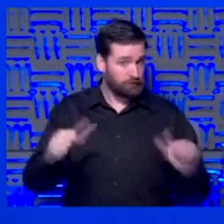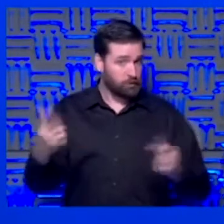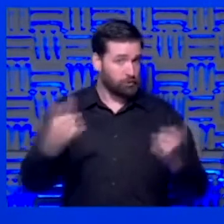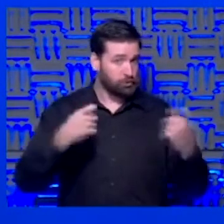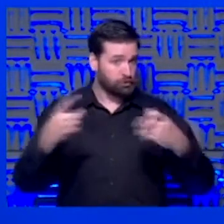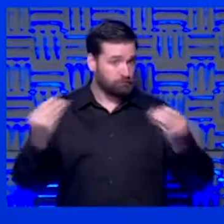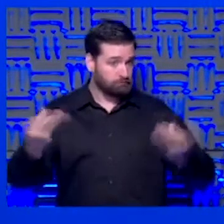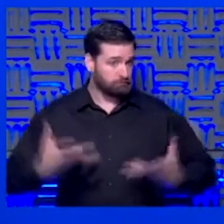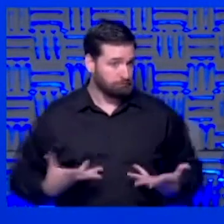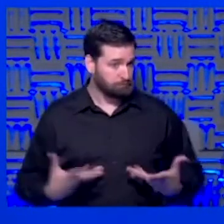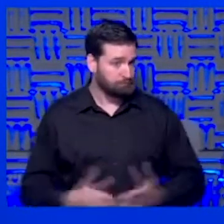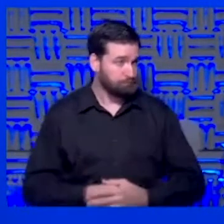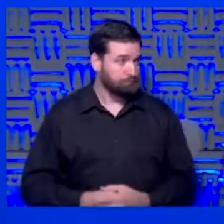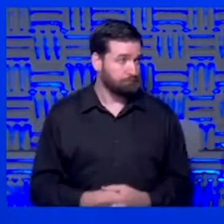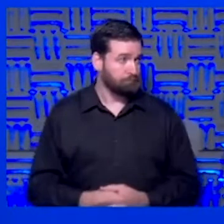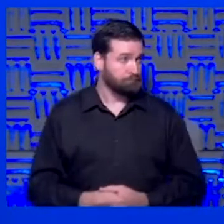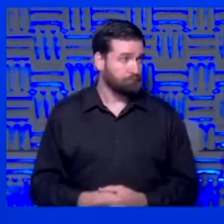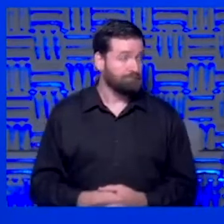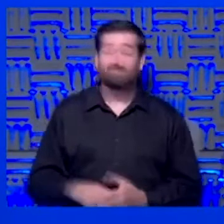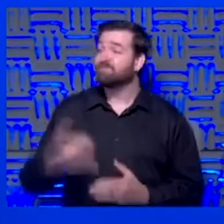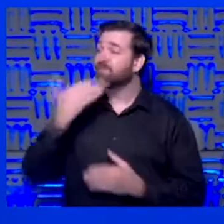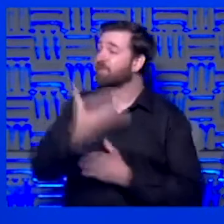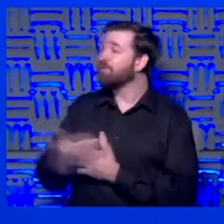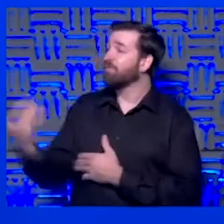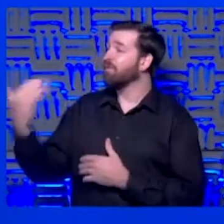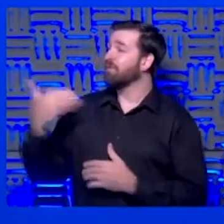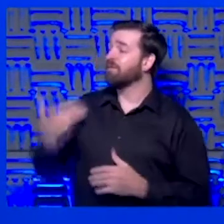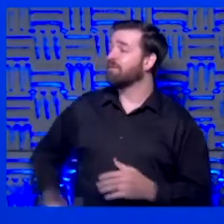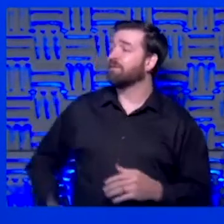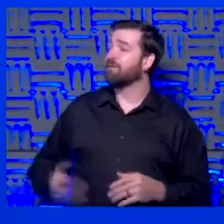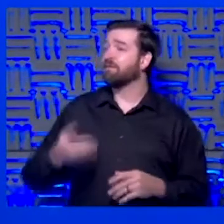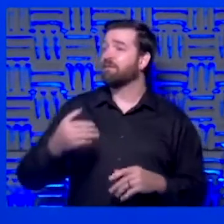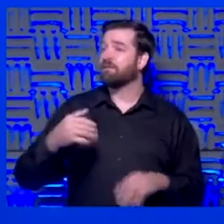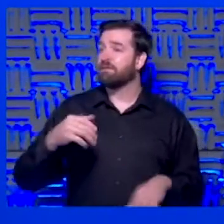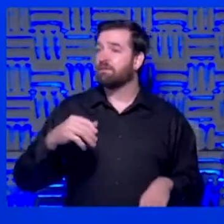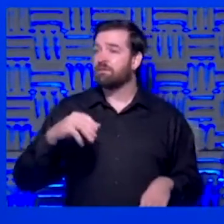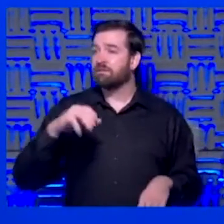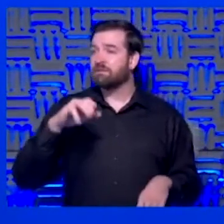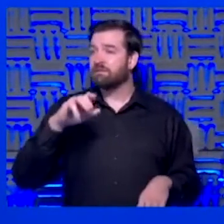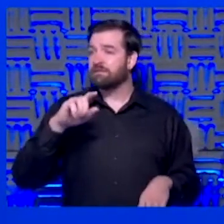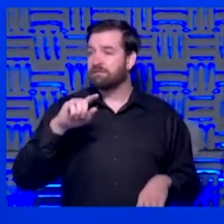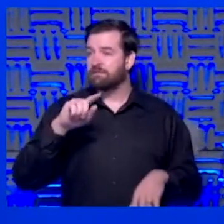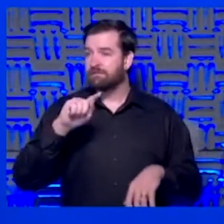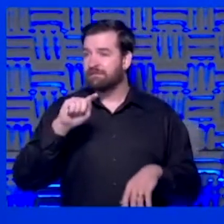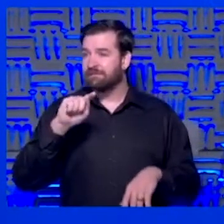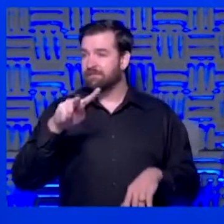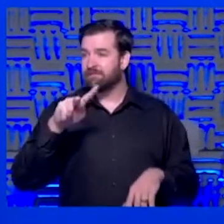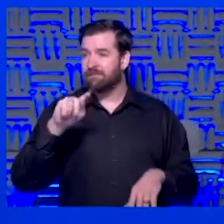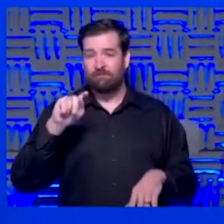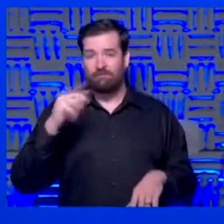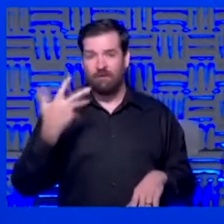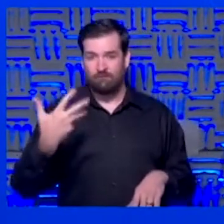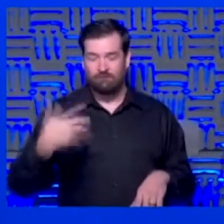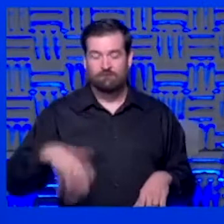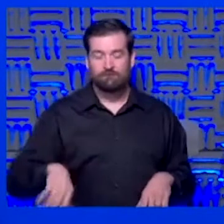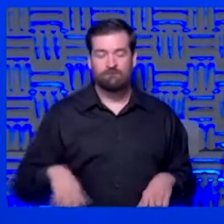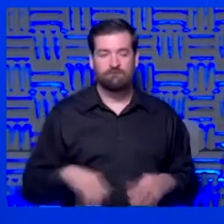know. Good morning. It's Shanu with KDHE. Good morning. I